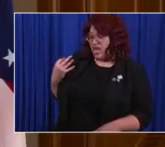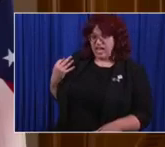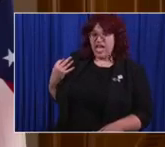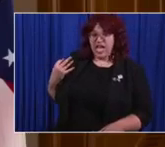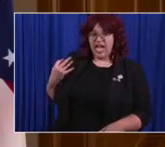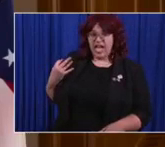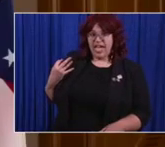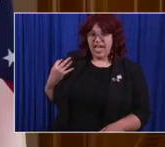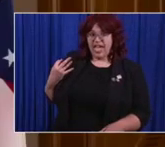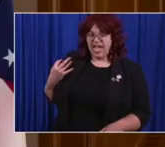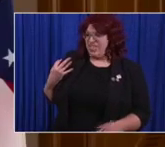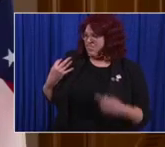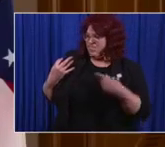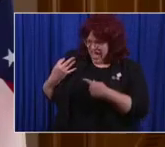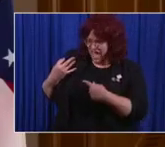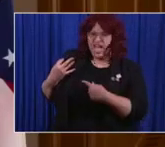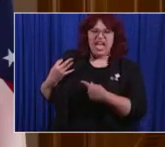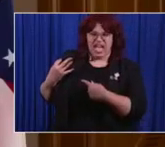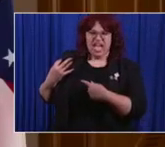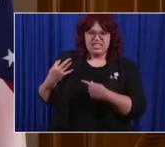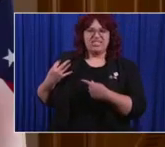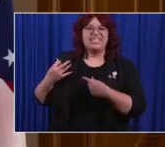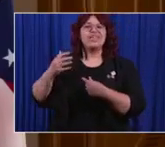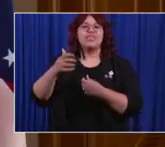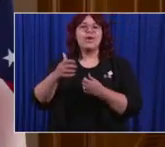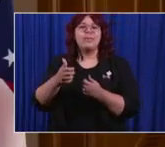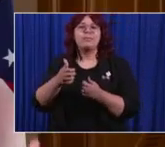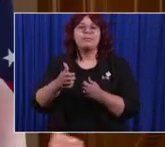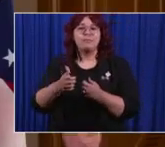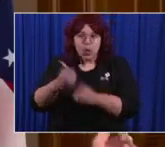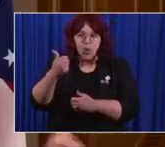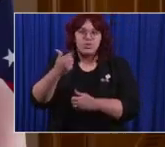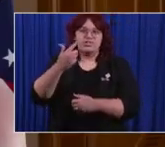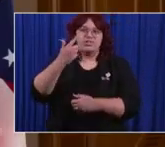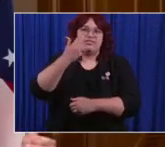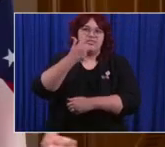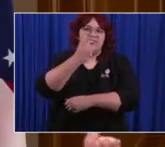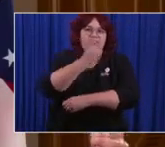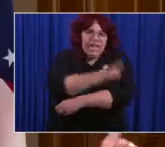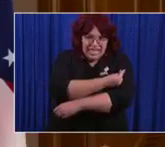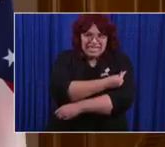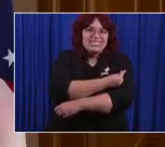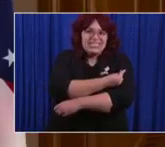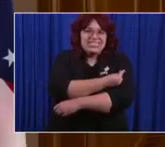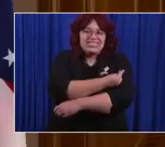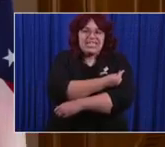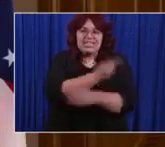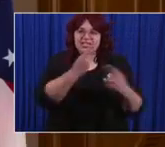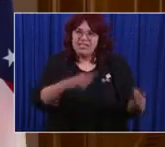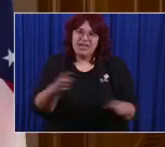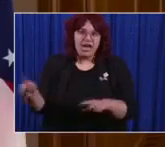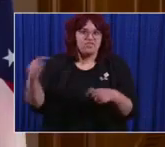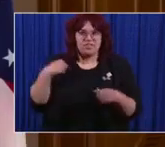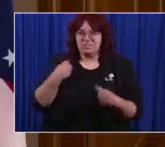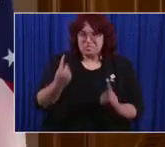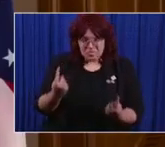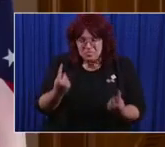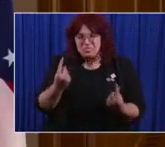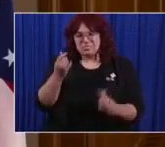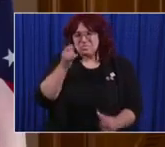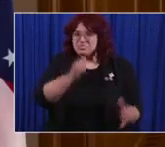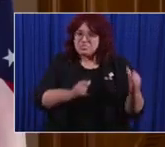14th, and that's the day that we have most of the vaccinations actually filled in. It takes several days to fill in.